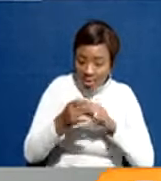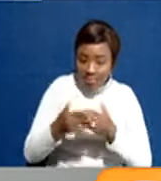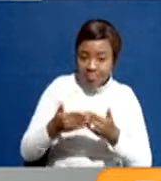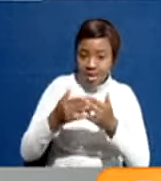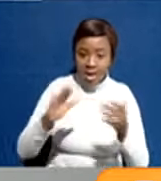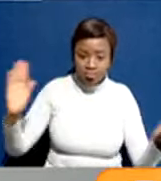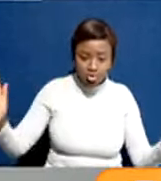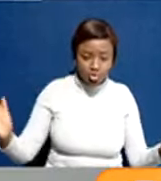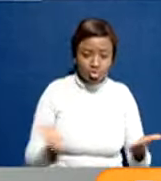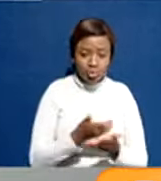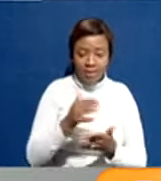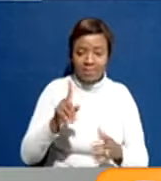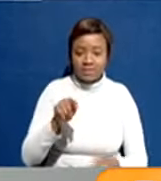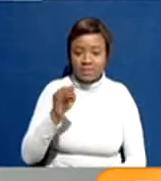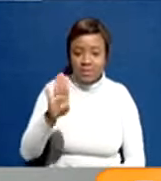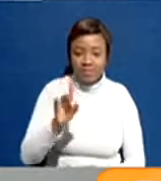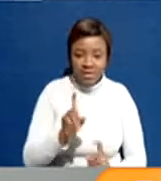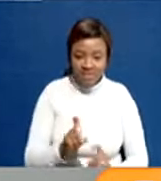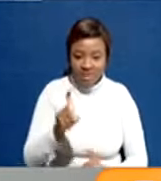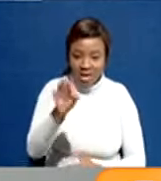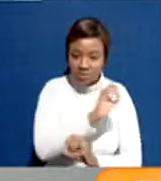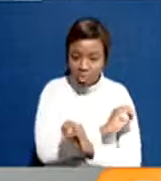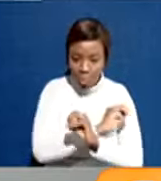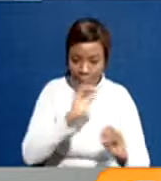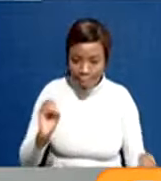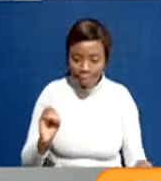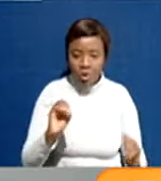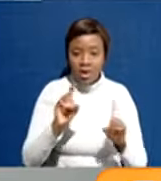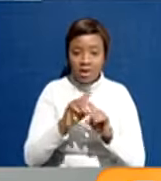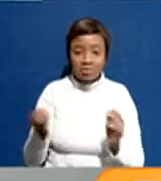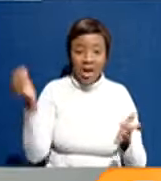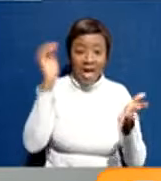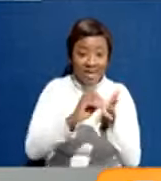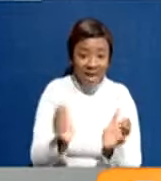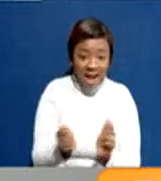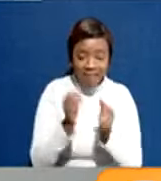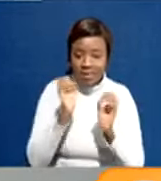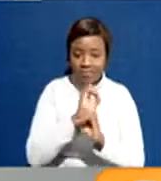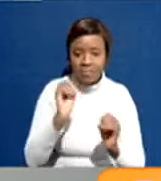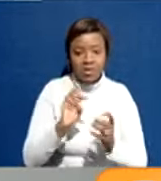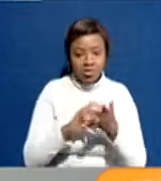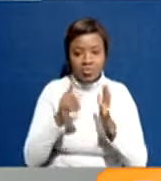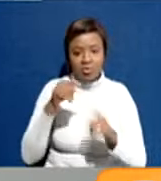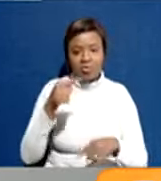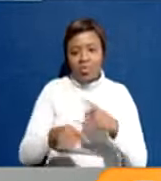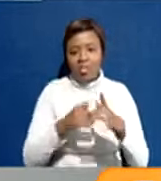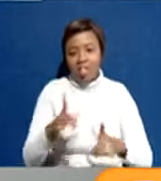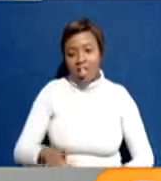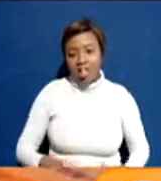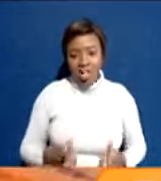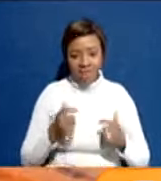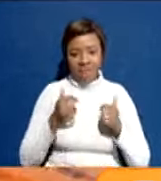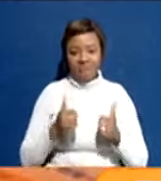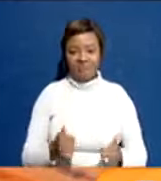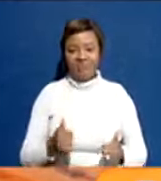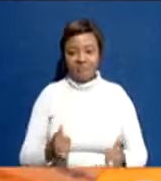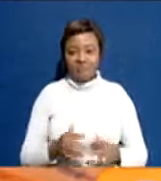no recurrence of the TB infection, and that these patients can go on to live a very productive life.